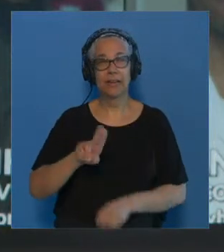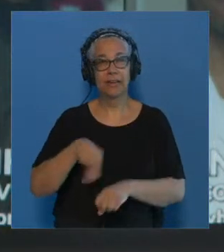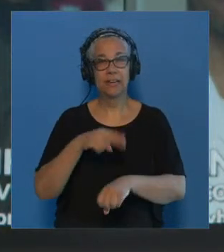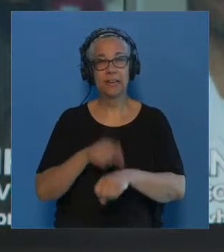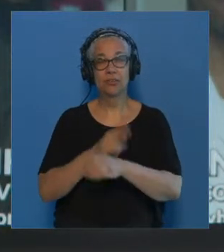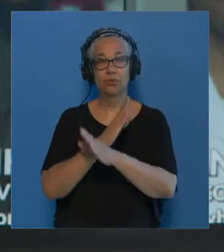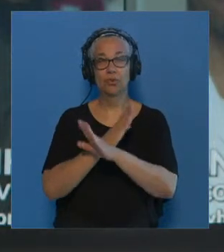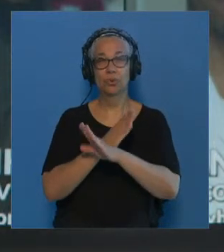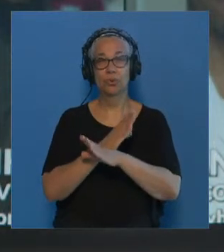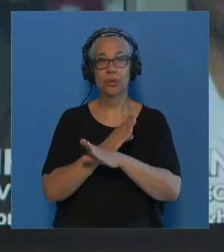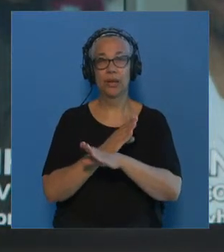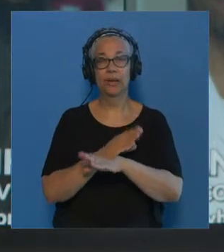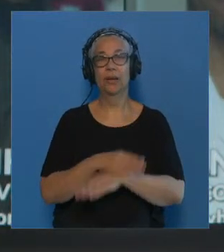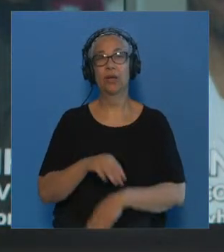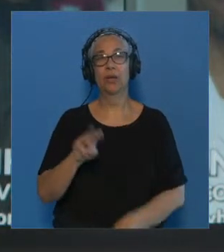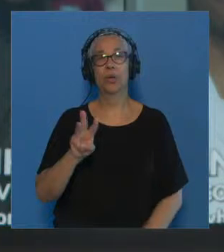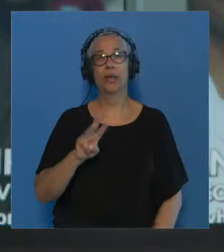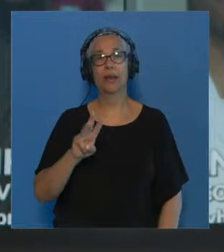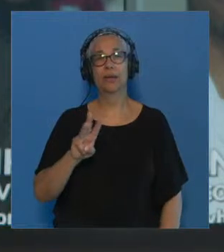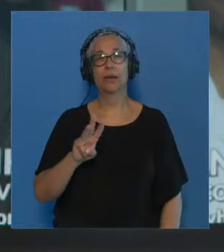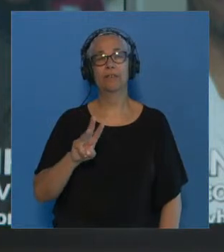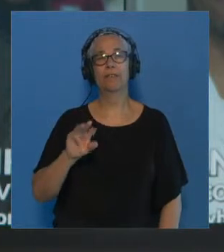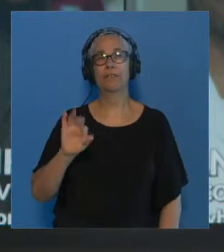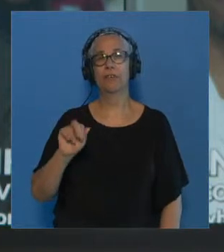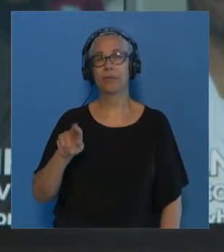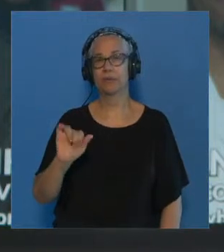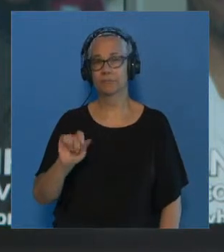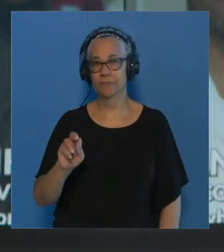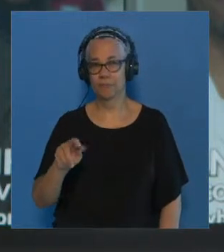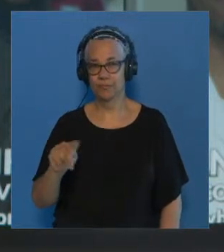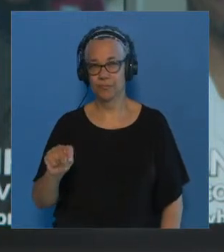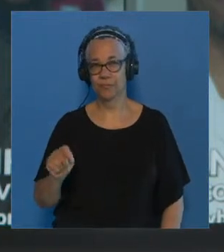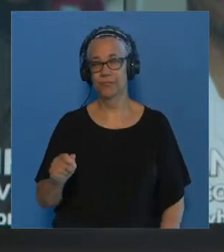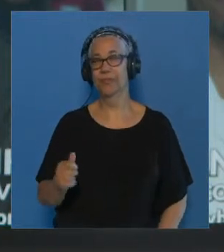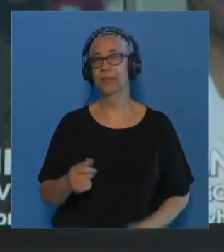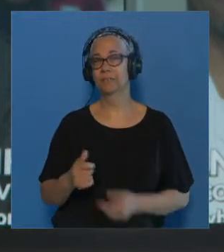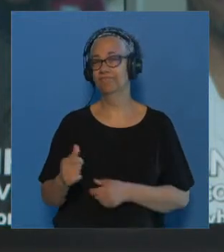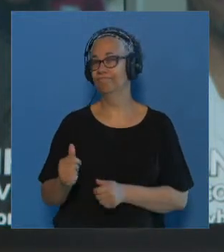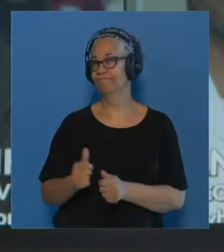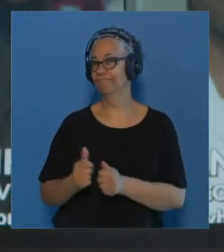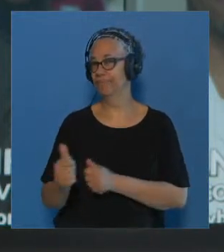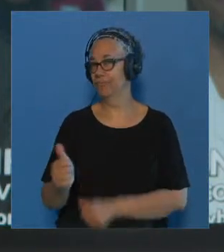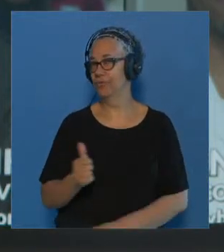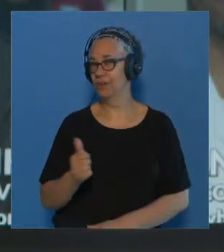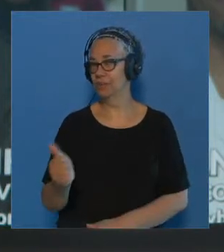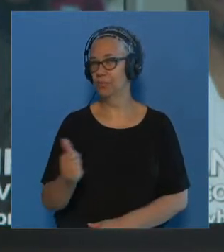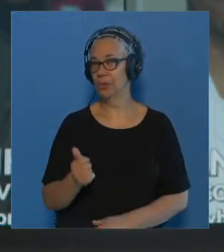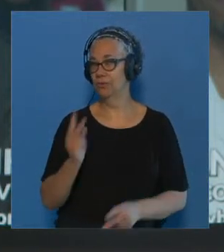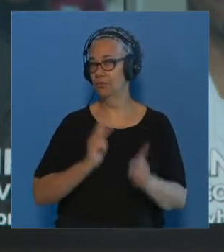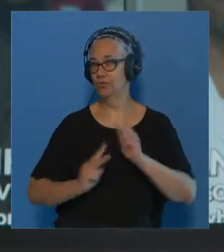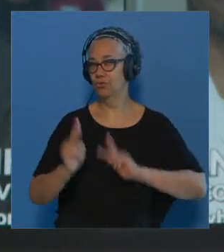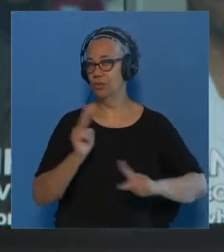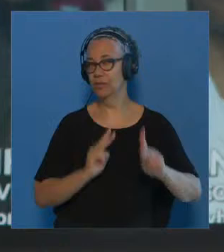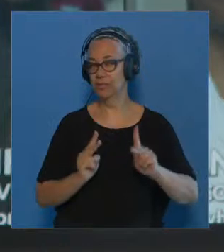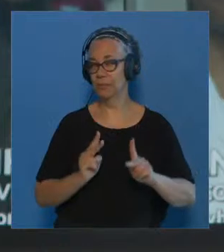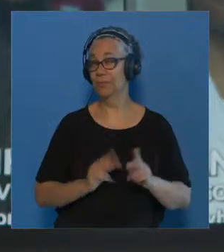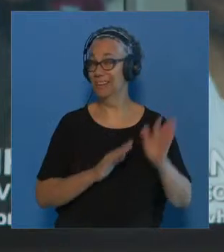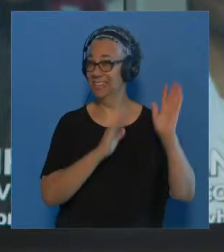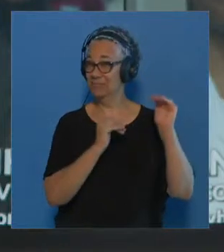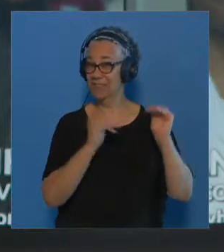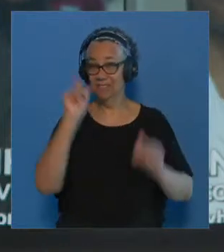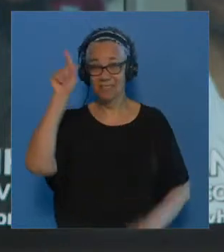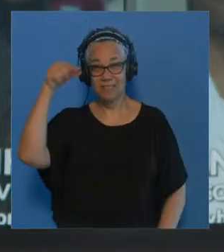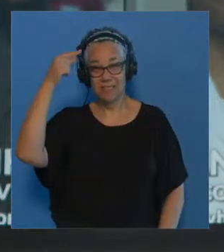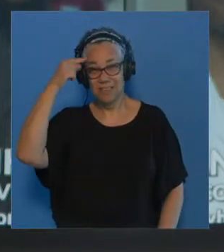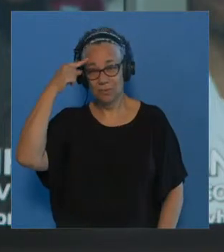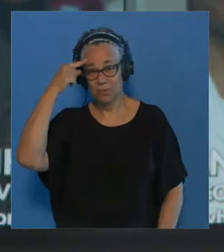Office, Wayne Ferbert, to serve as Acting Minister for Tourism and Transport. It is my expectation to ask the Governor to make new appointments to